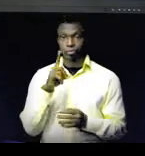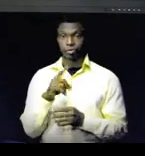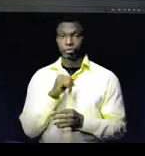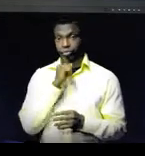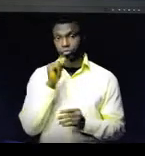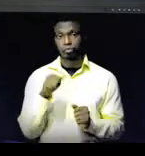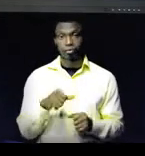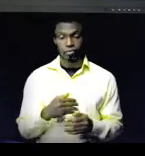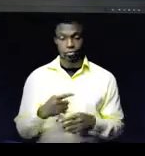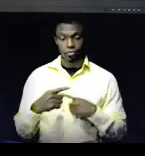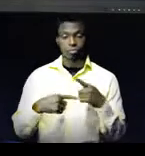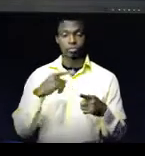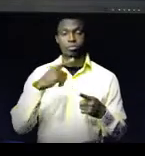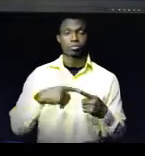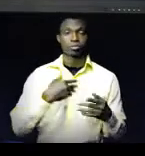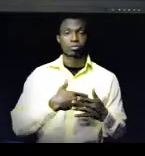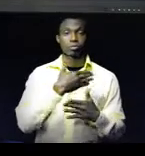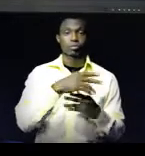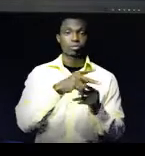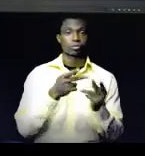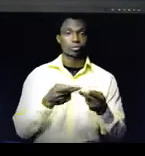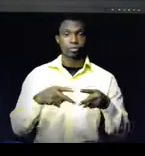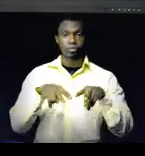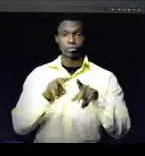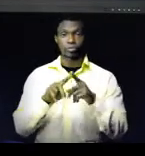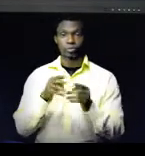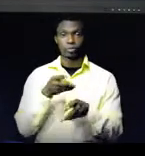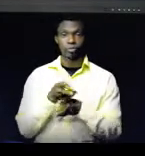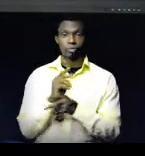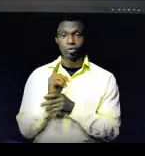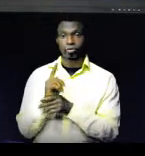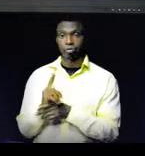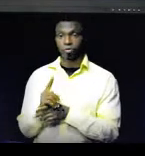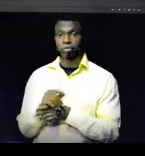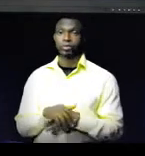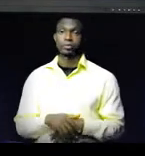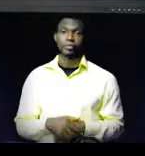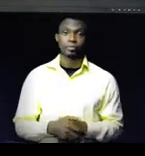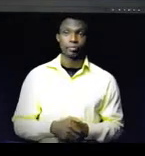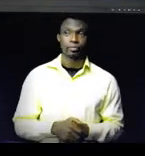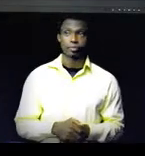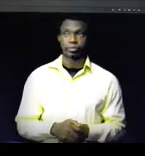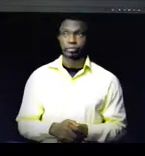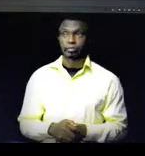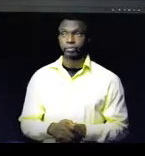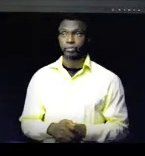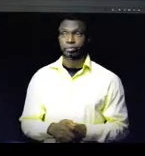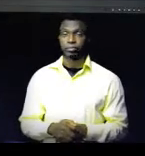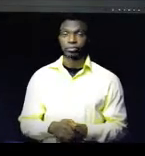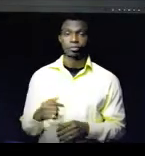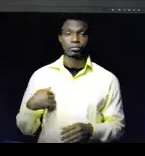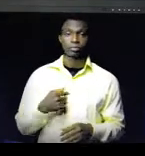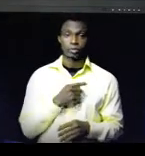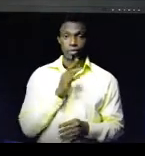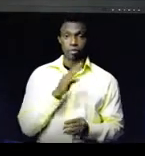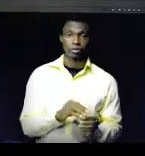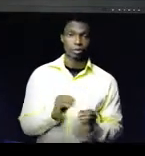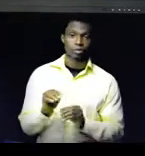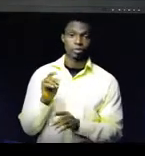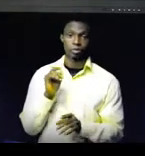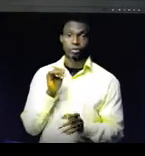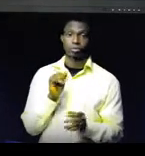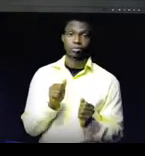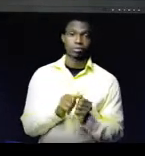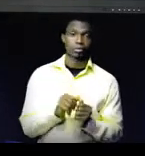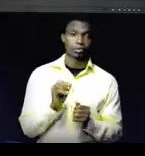So we have to go to the next place value to borrow a 1. Now when we borrow a 1,